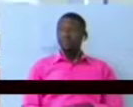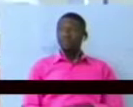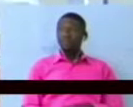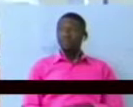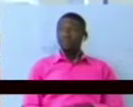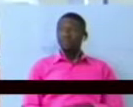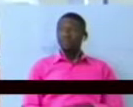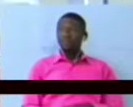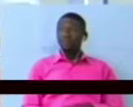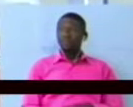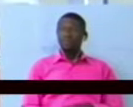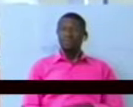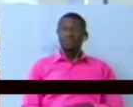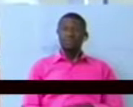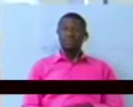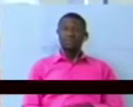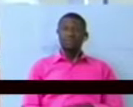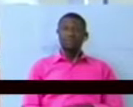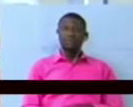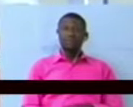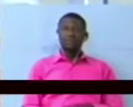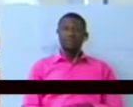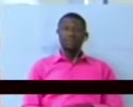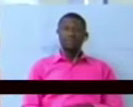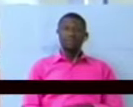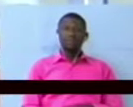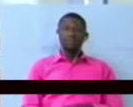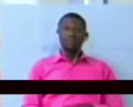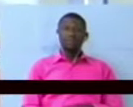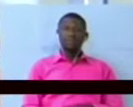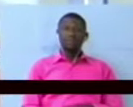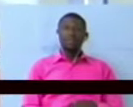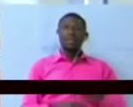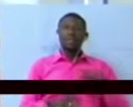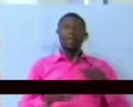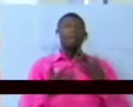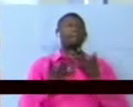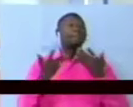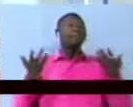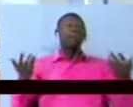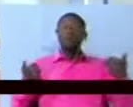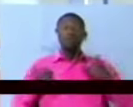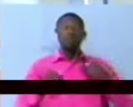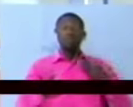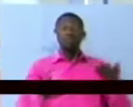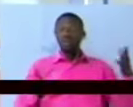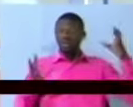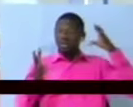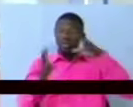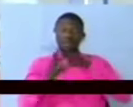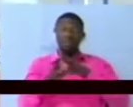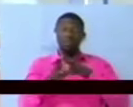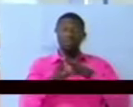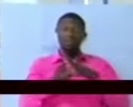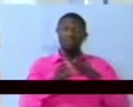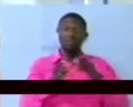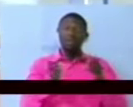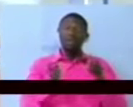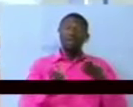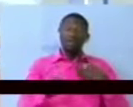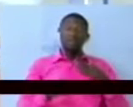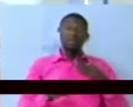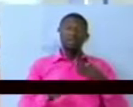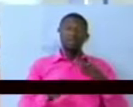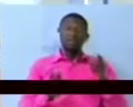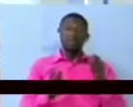The number of people who came, who attended that trial, that proceedings, and the way they behaved. And